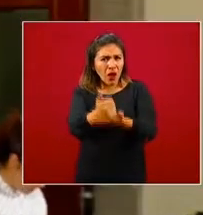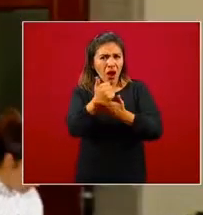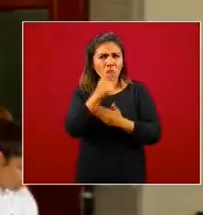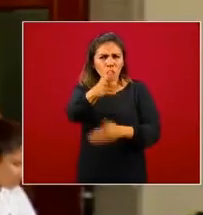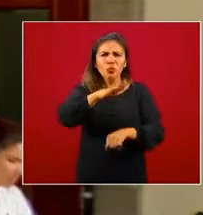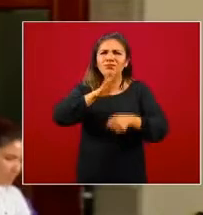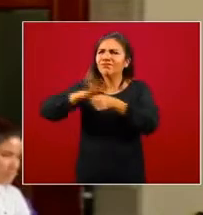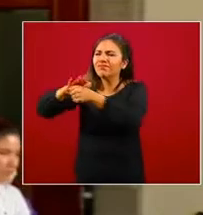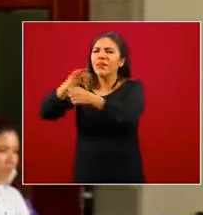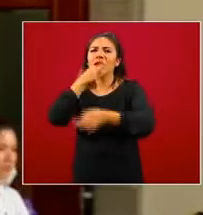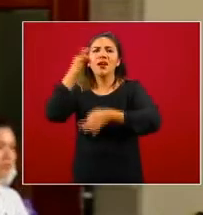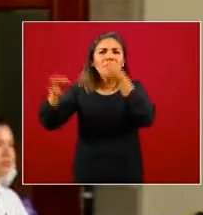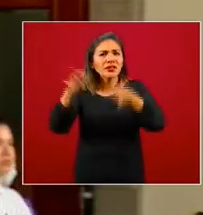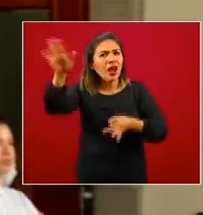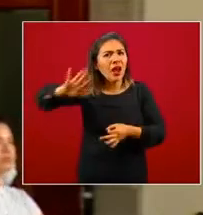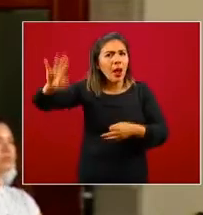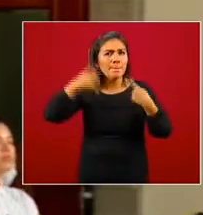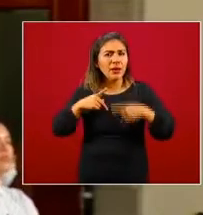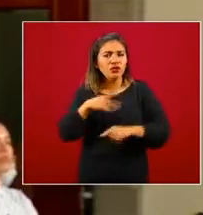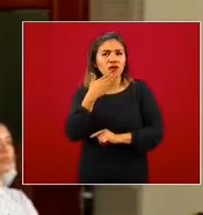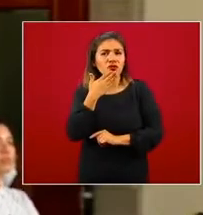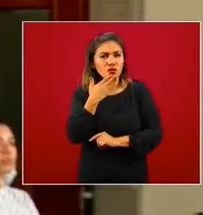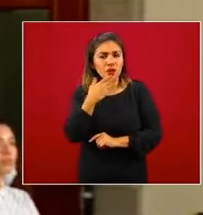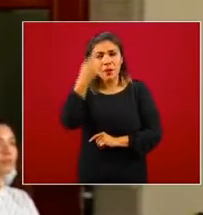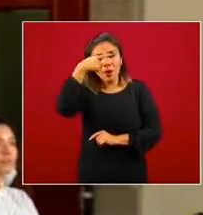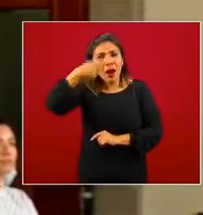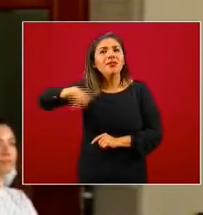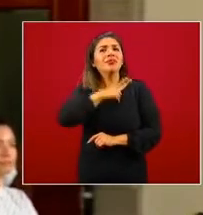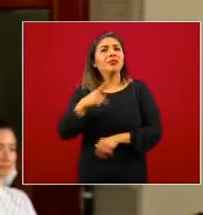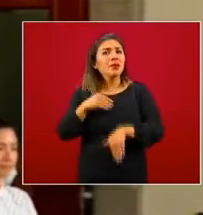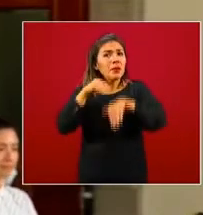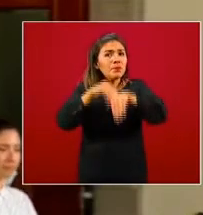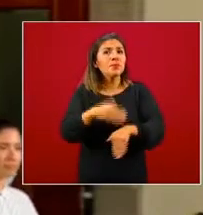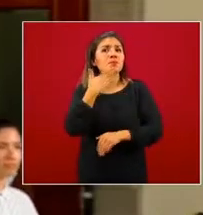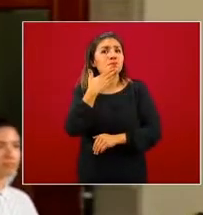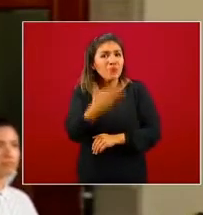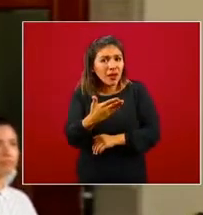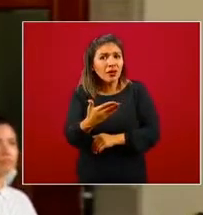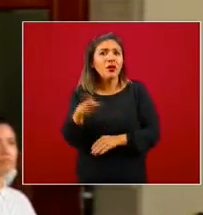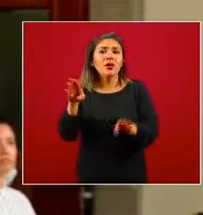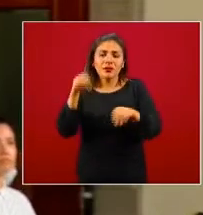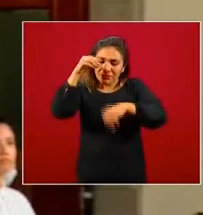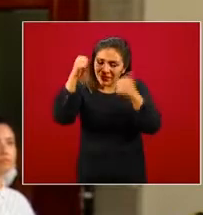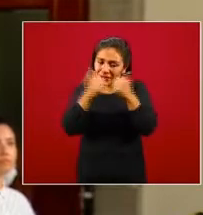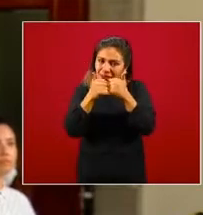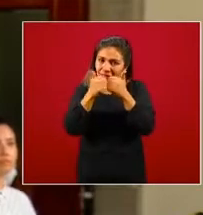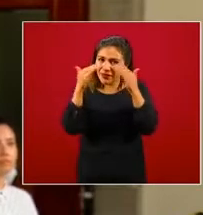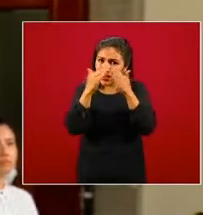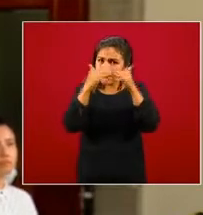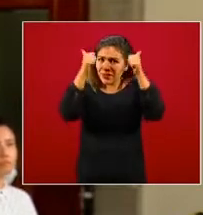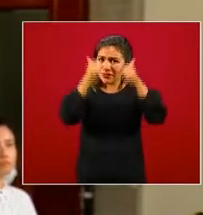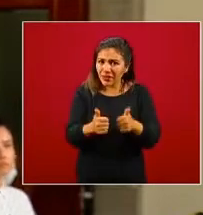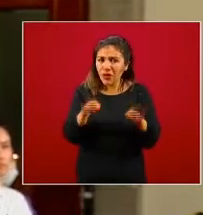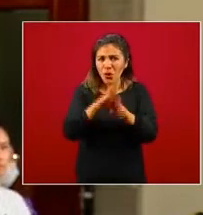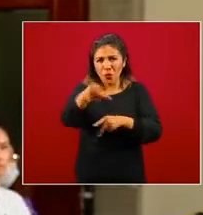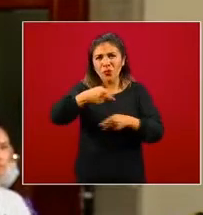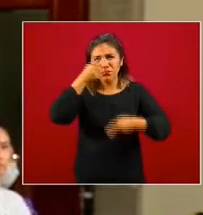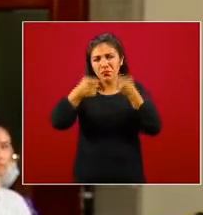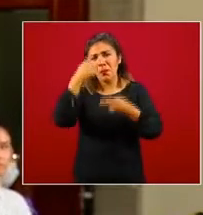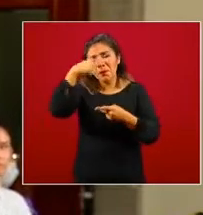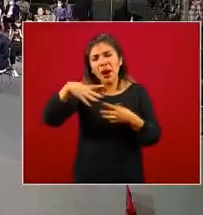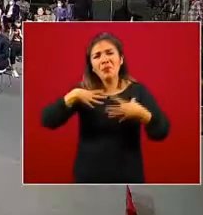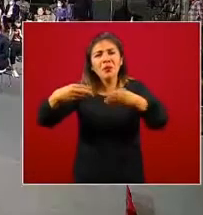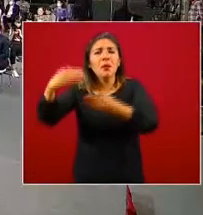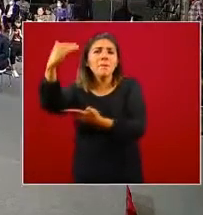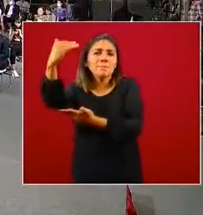our mobility is above 65%. So should we make an appeal to Sonorans to work harder to stay at